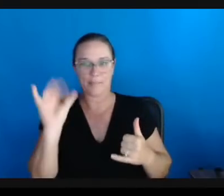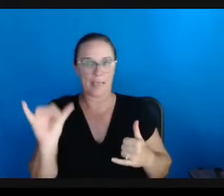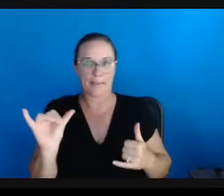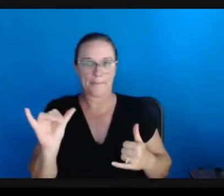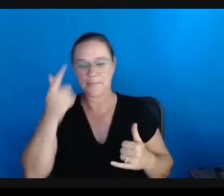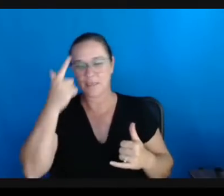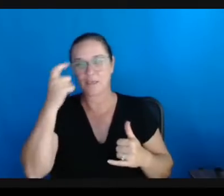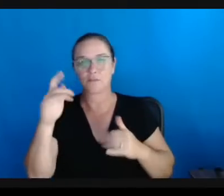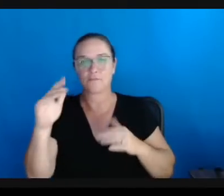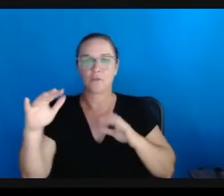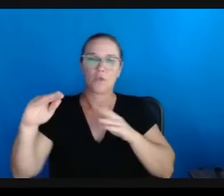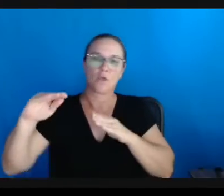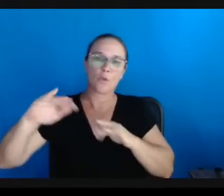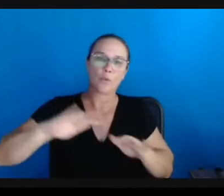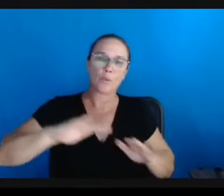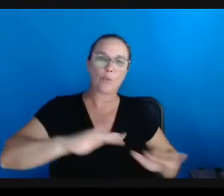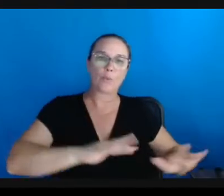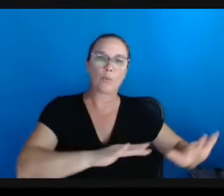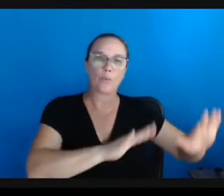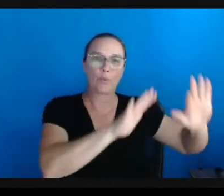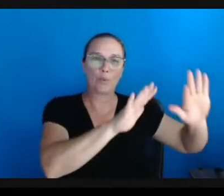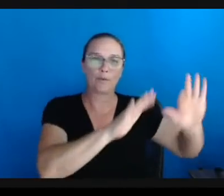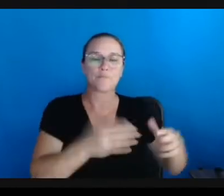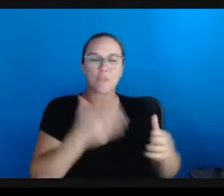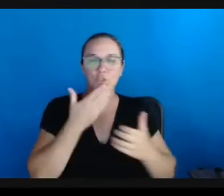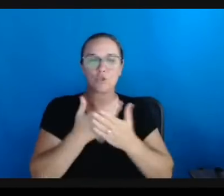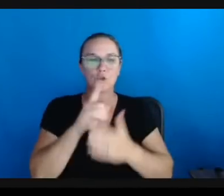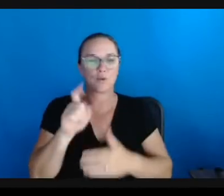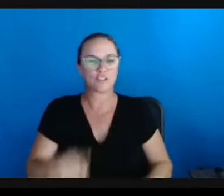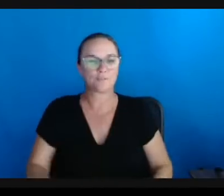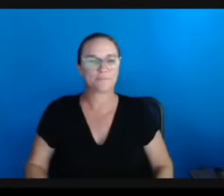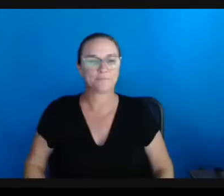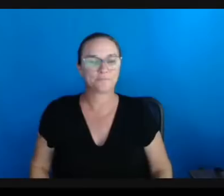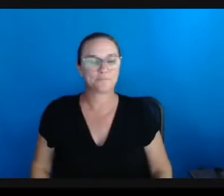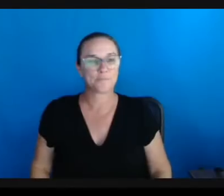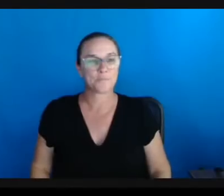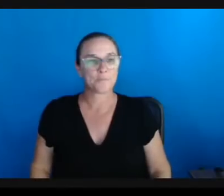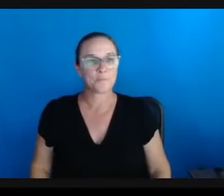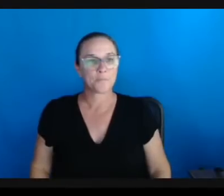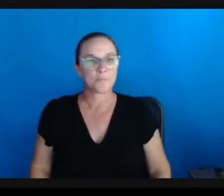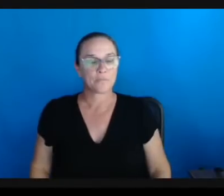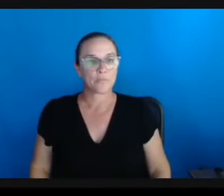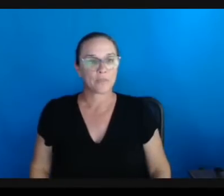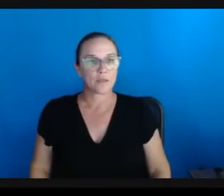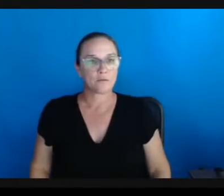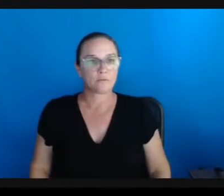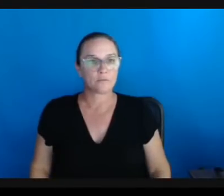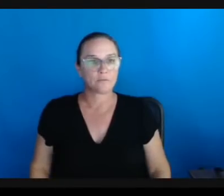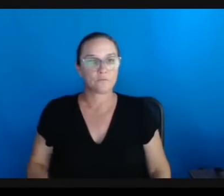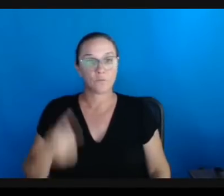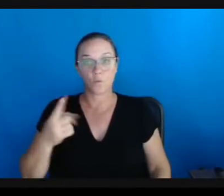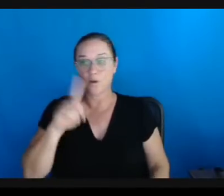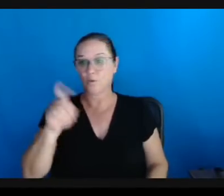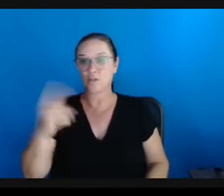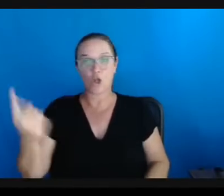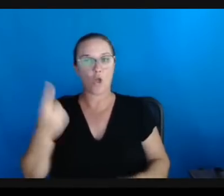patterns. Good question, Victoria. All right, here's one of the questions that always comes up, and I don't know